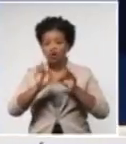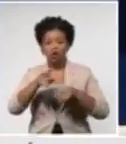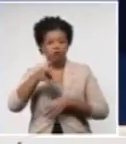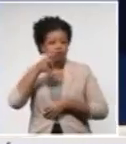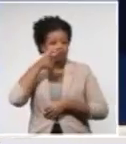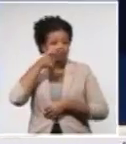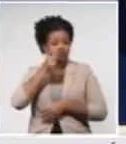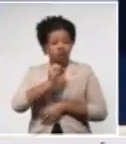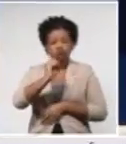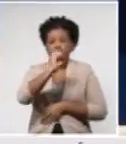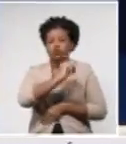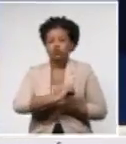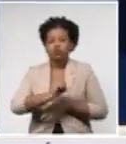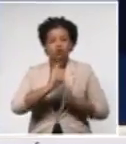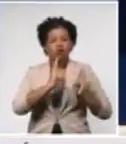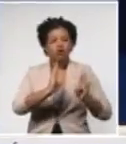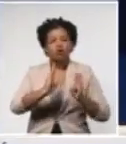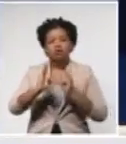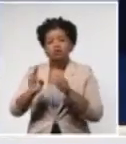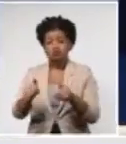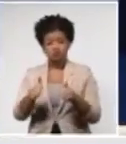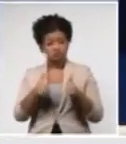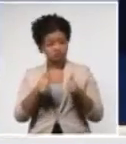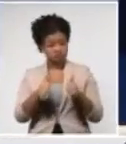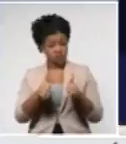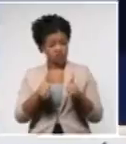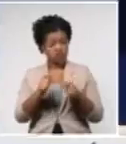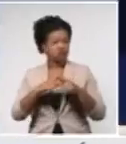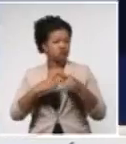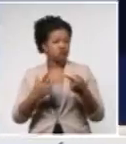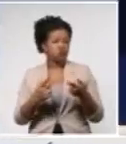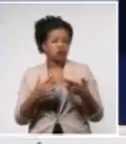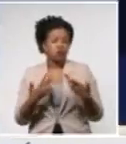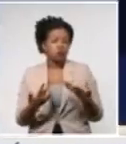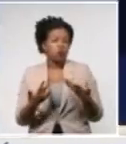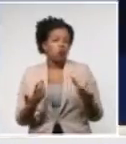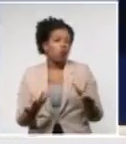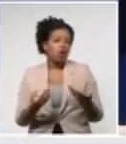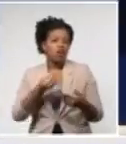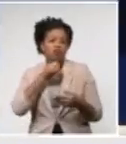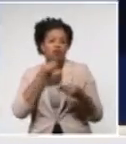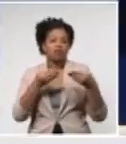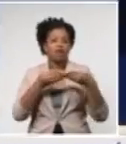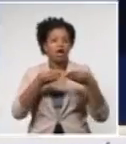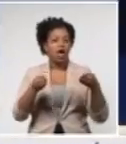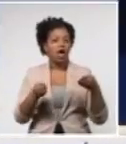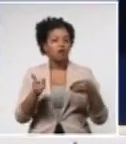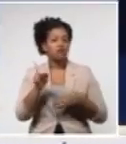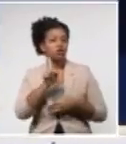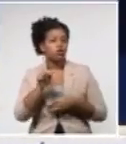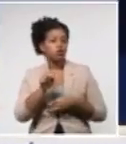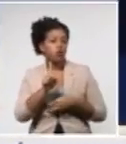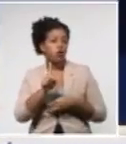of phase one of the first COVID-19 stage.